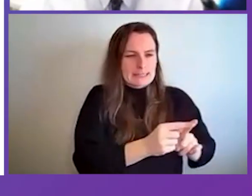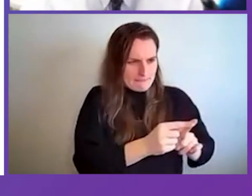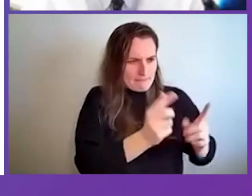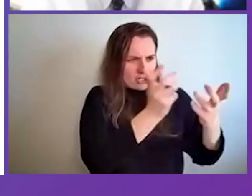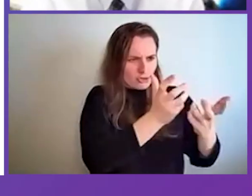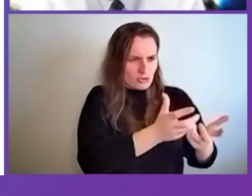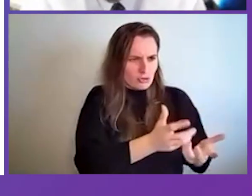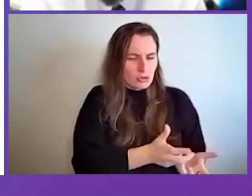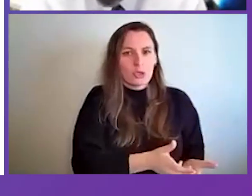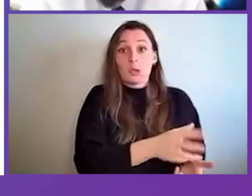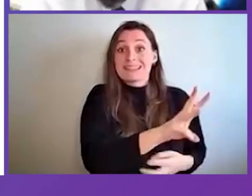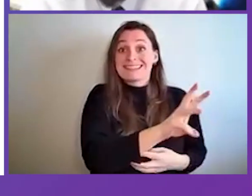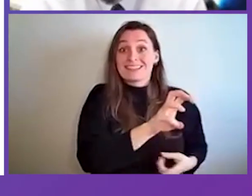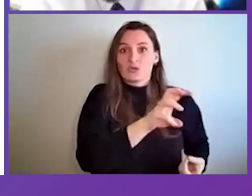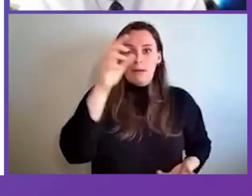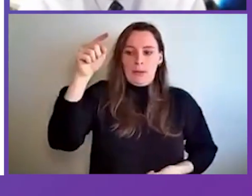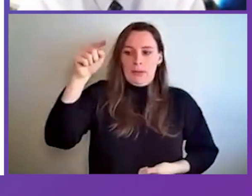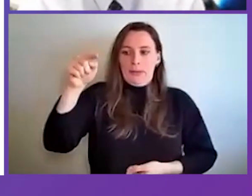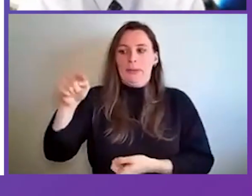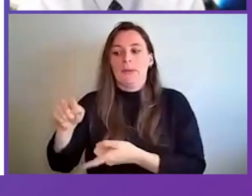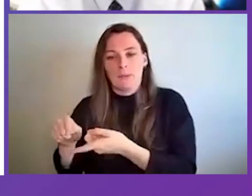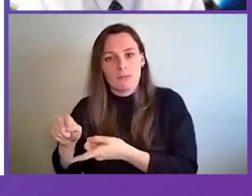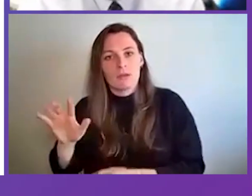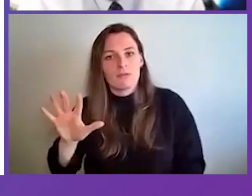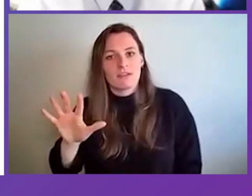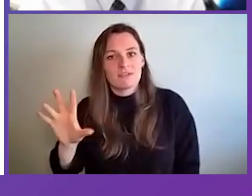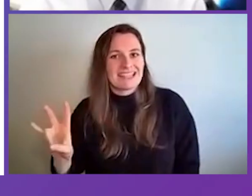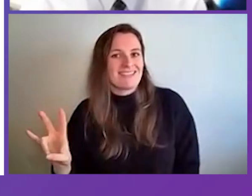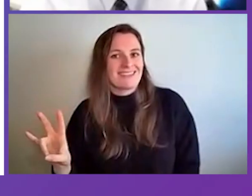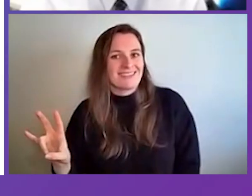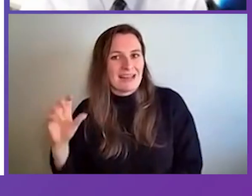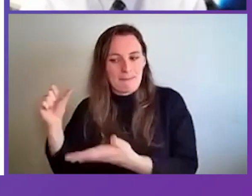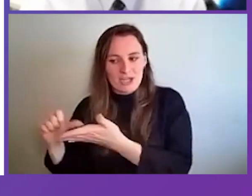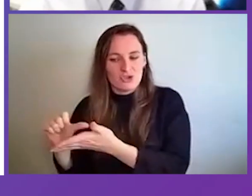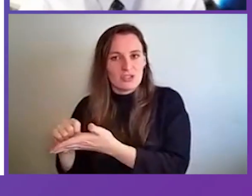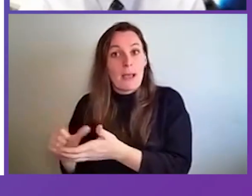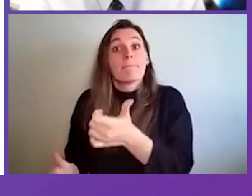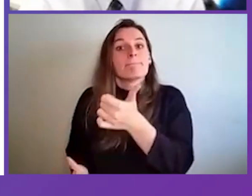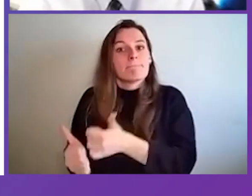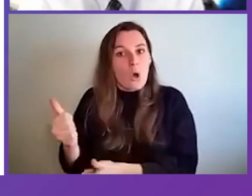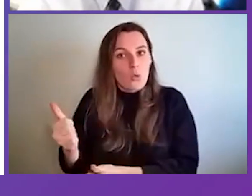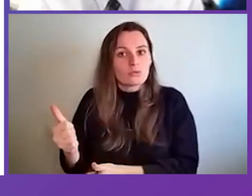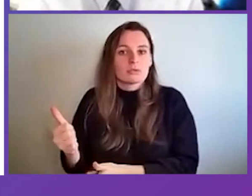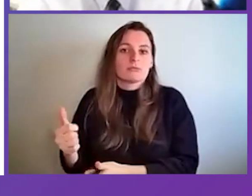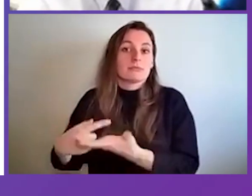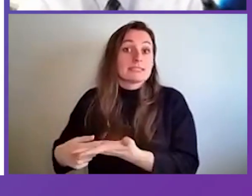have focused on dealing with device damage during air travel.